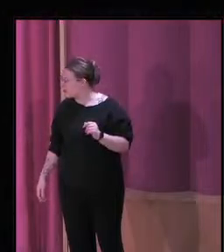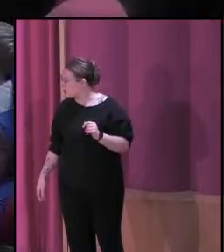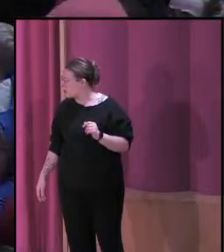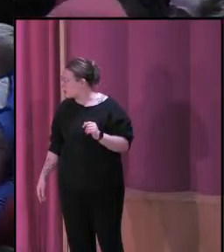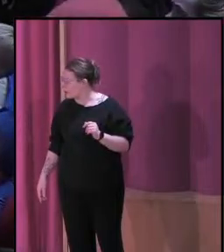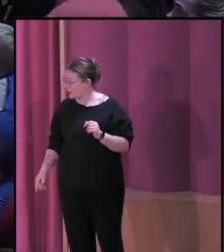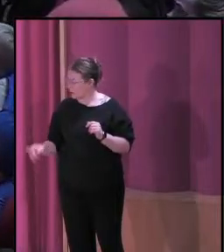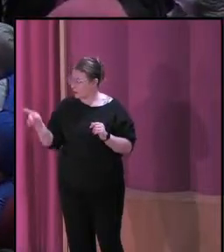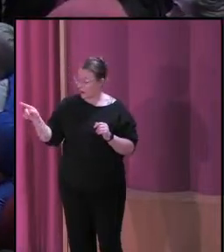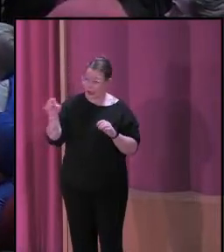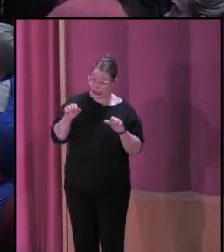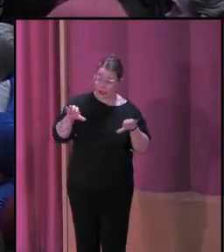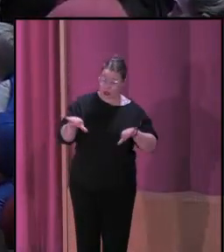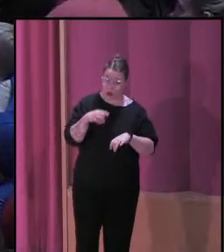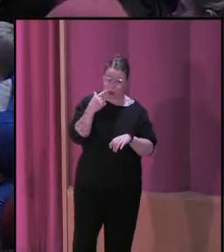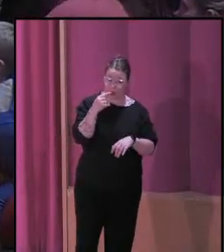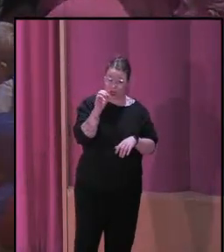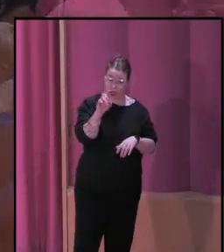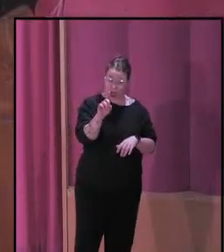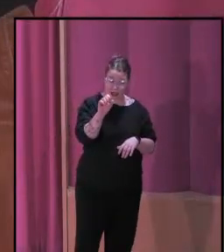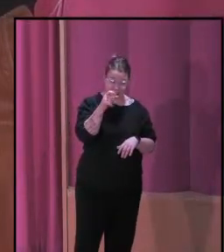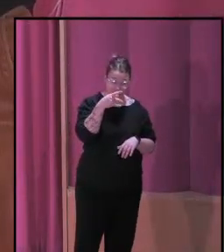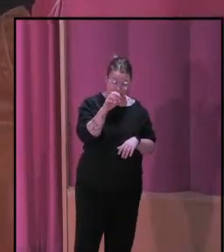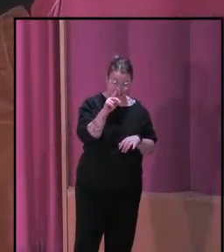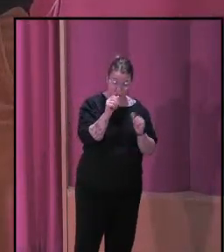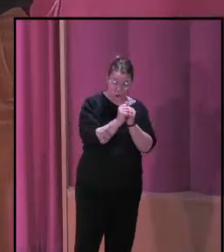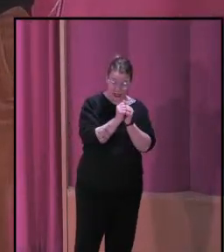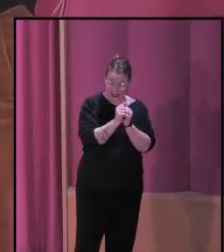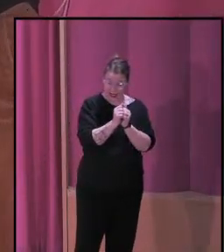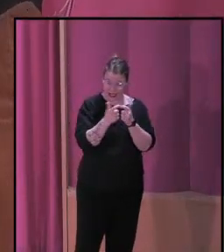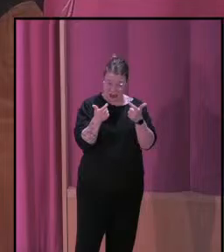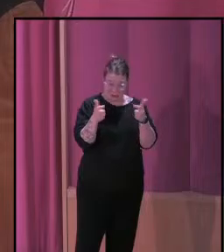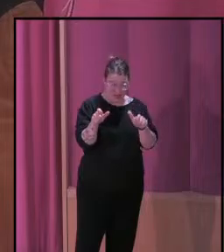Can I do Godspeed? So someone has seen the internet.